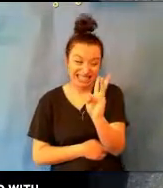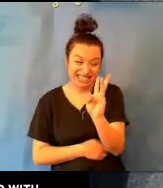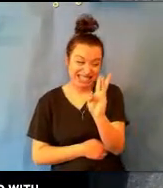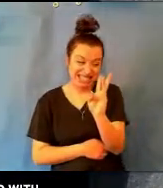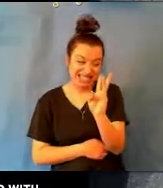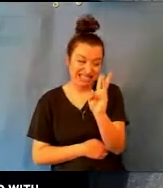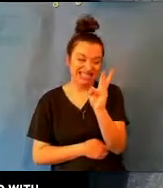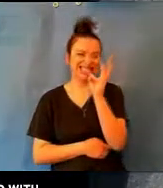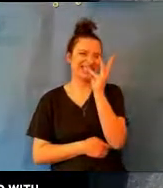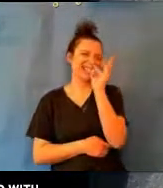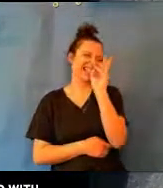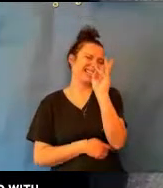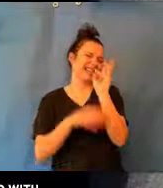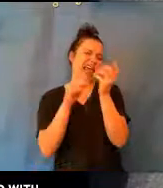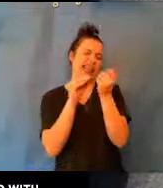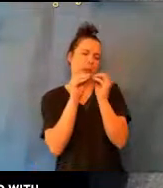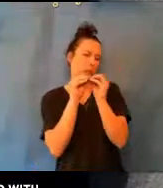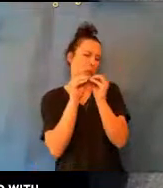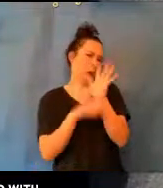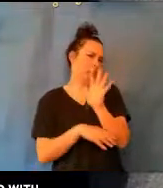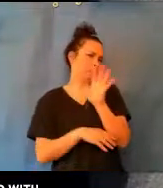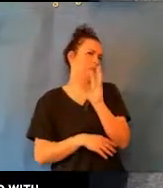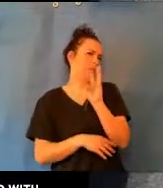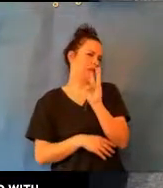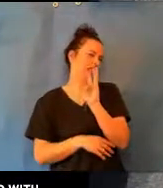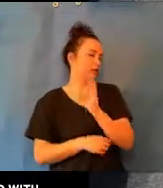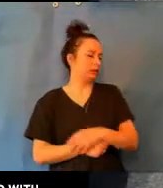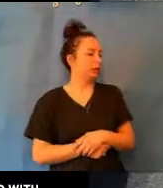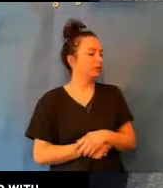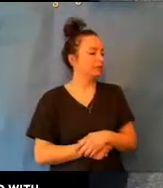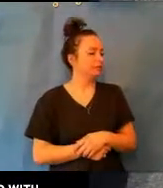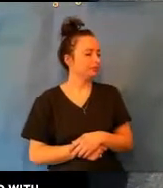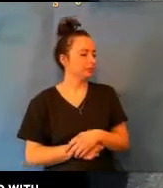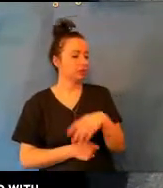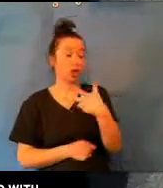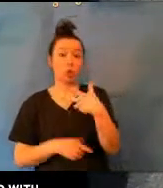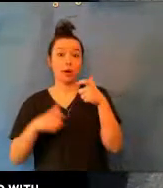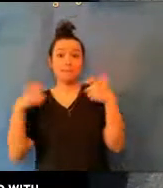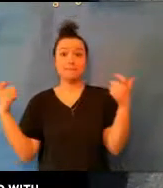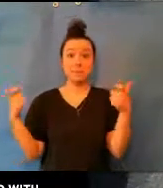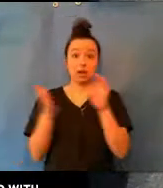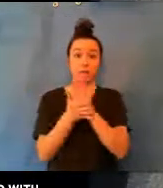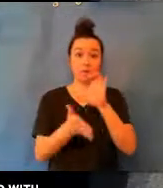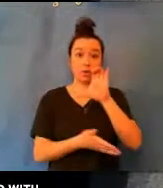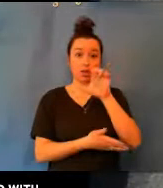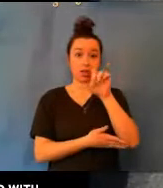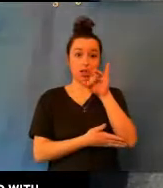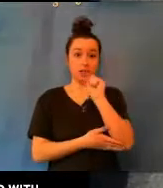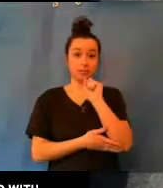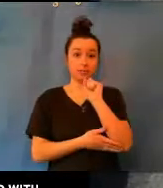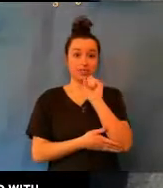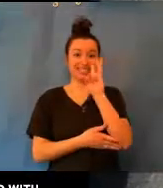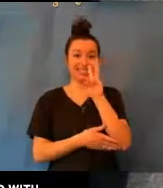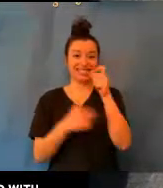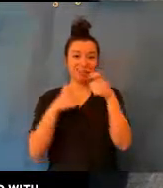6, a little more than 6 blocks. So we only had 3 big paper clips and then 6